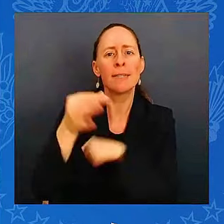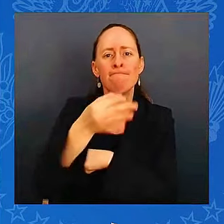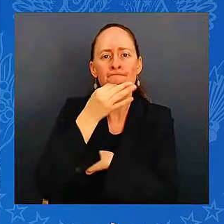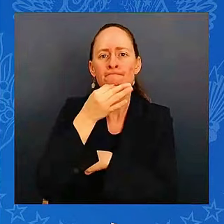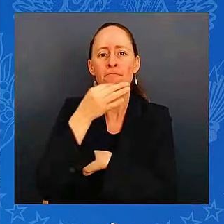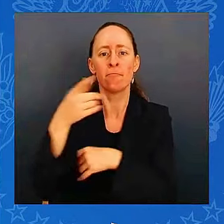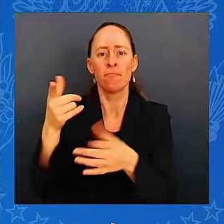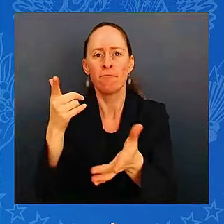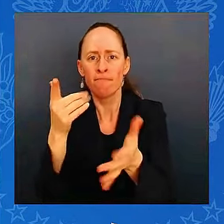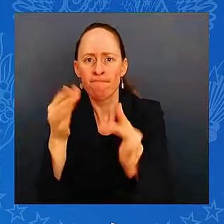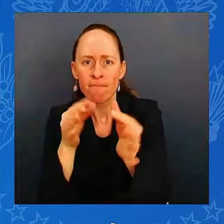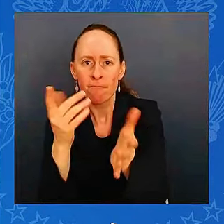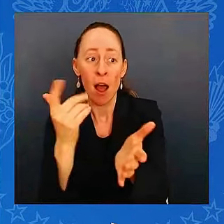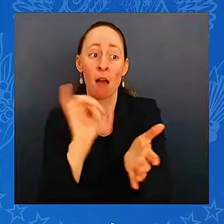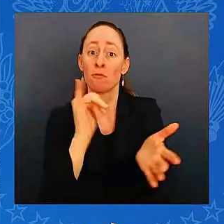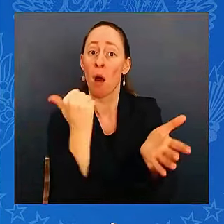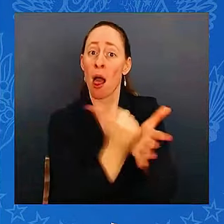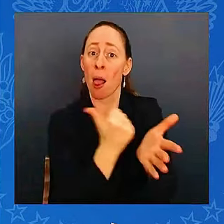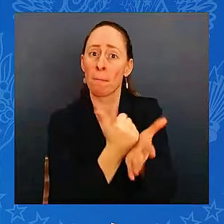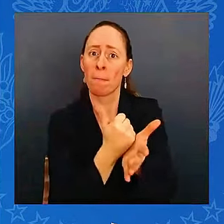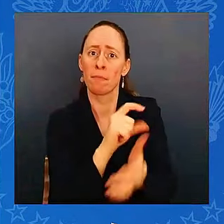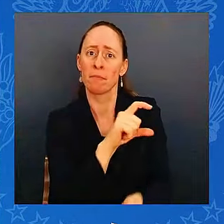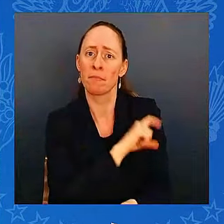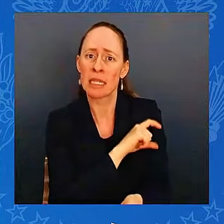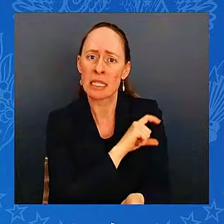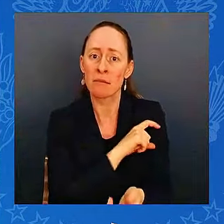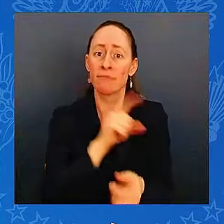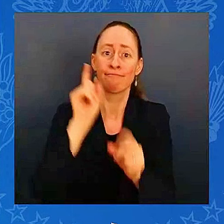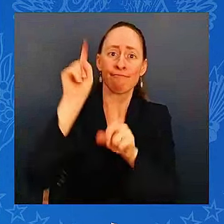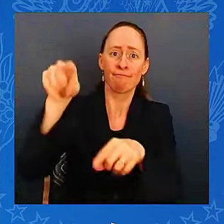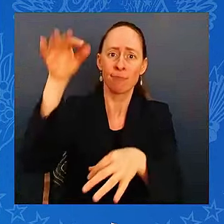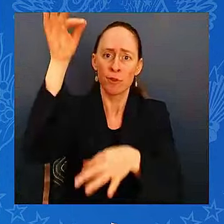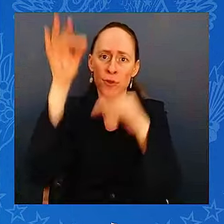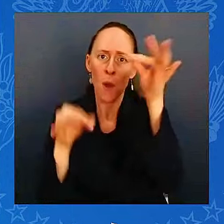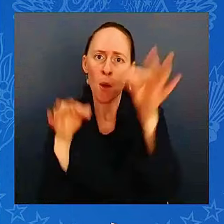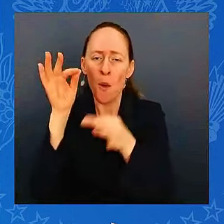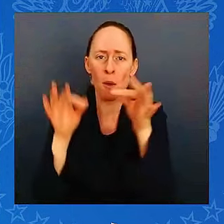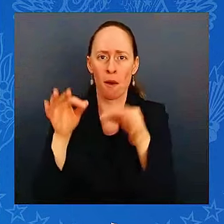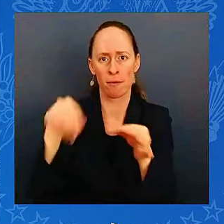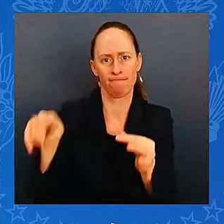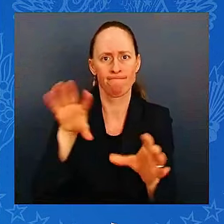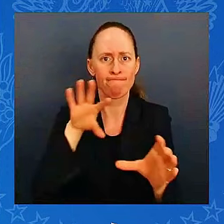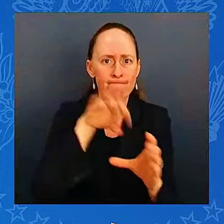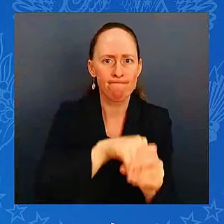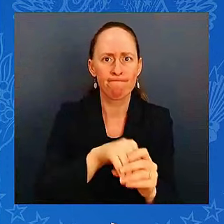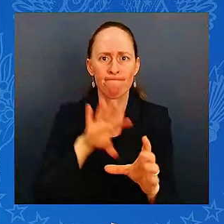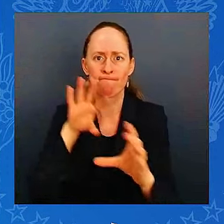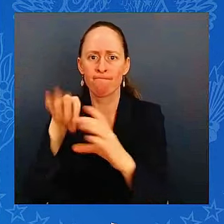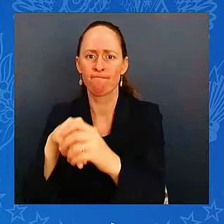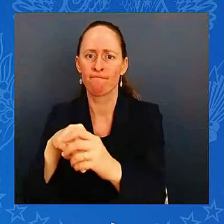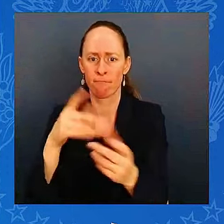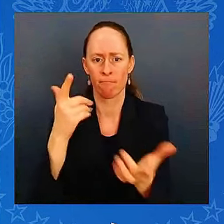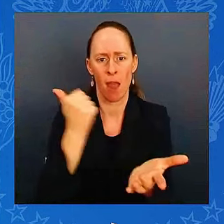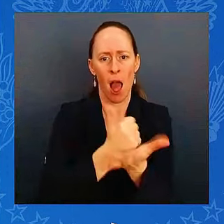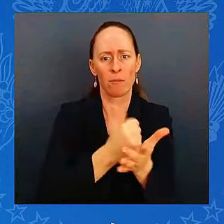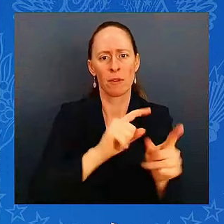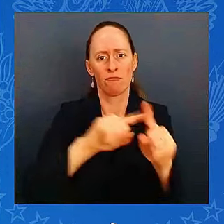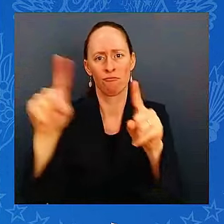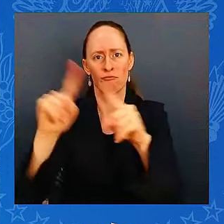judicial authorities in the nations most affected by drug trafficking within a cooperation